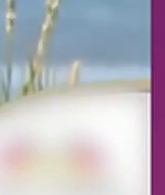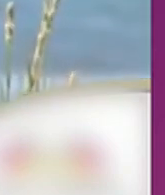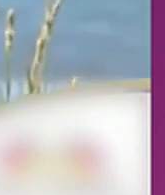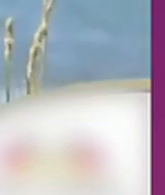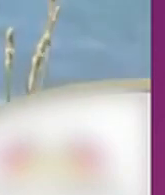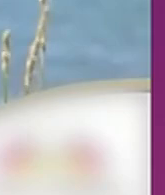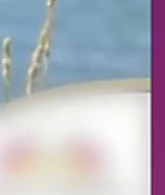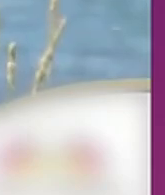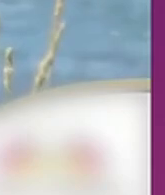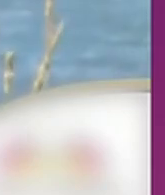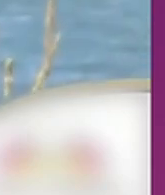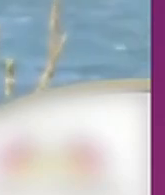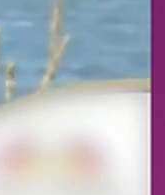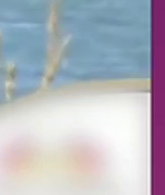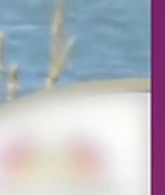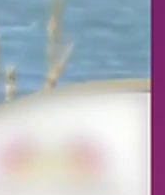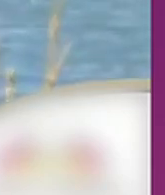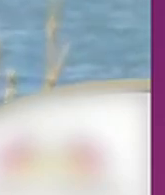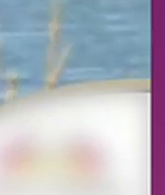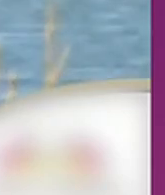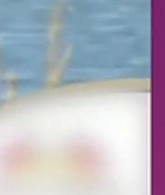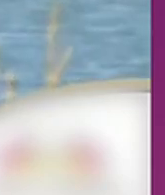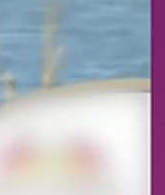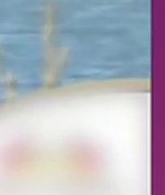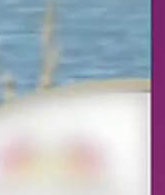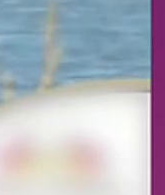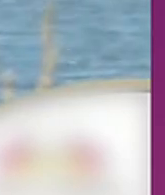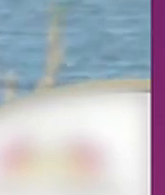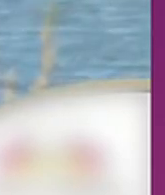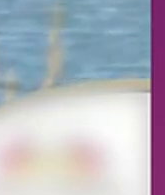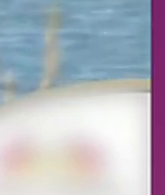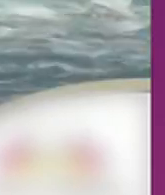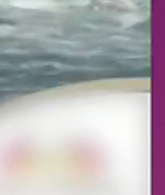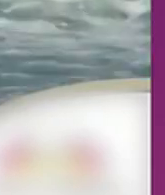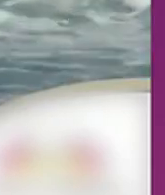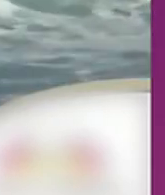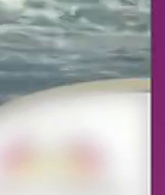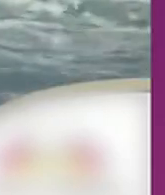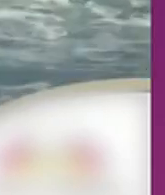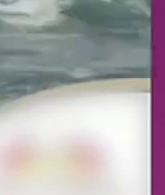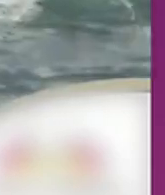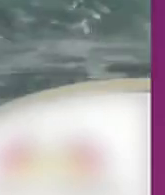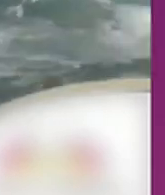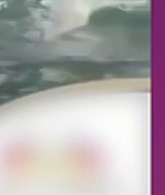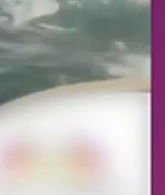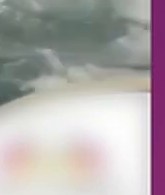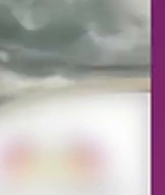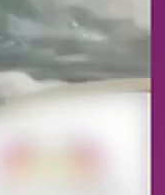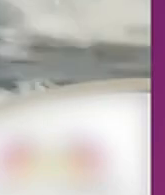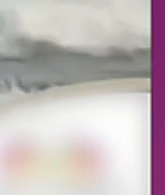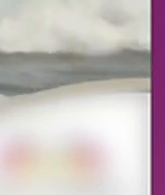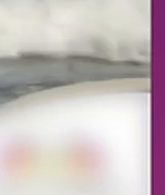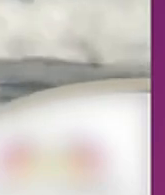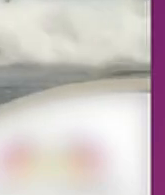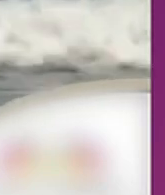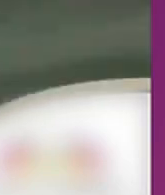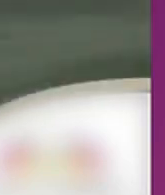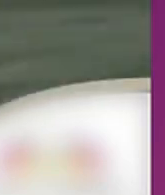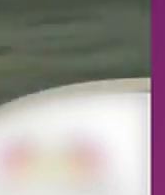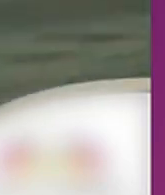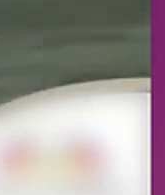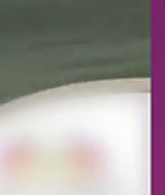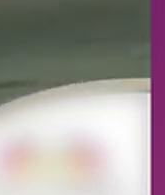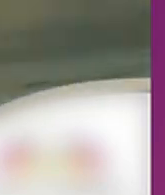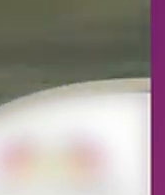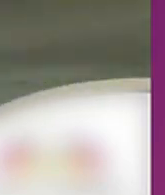People are sunbathing, and there are lots of children making sandcastles. At sea, many people are surfing, and